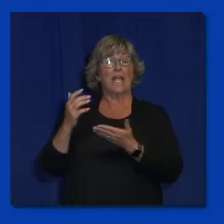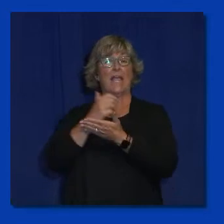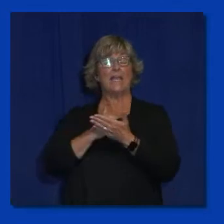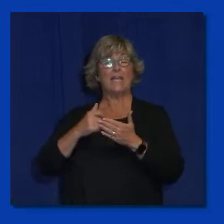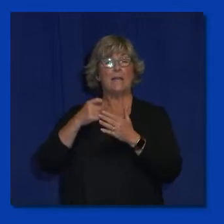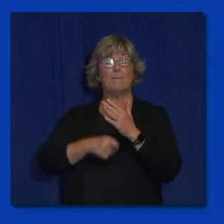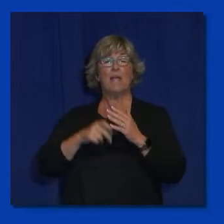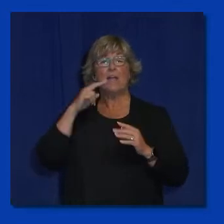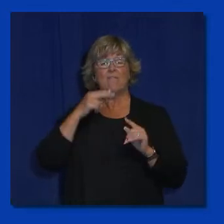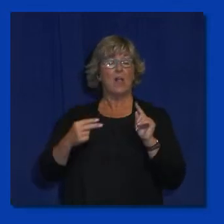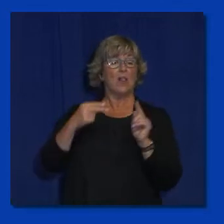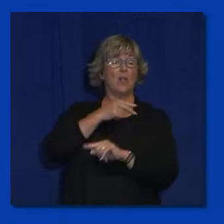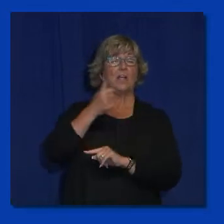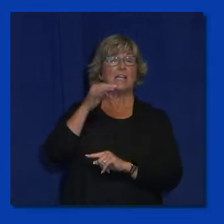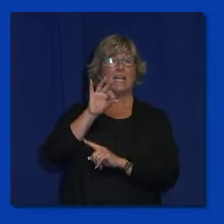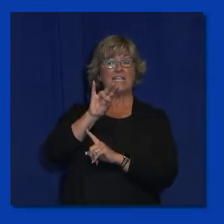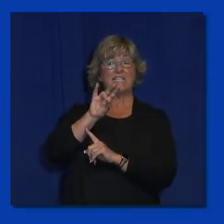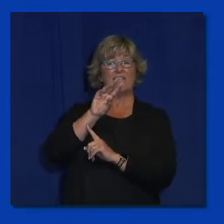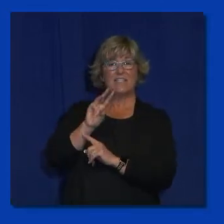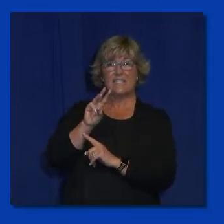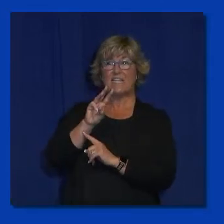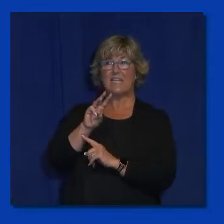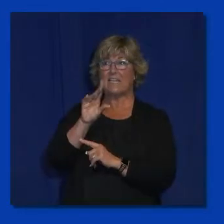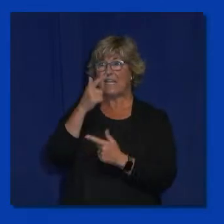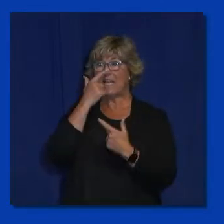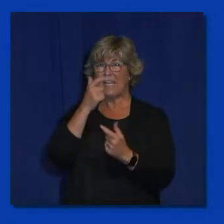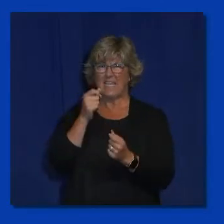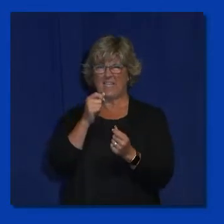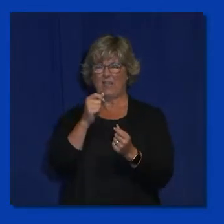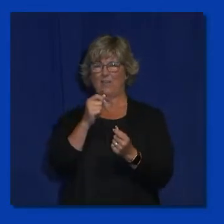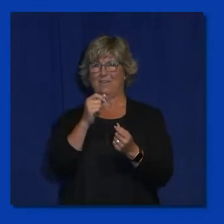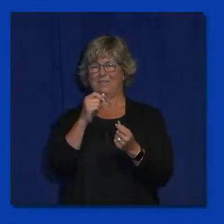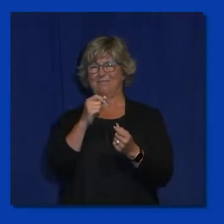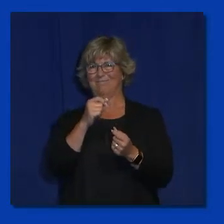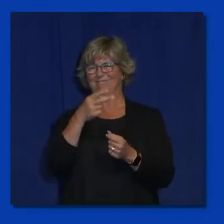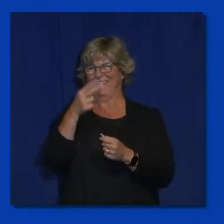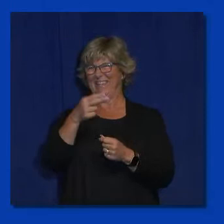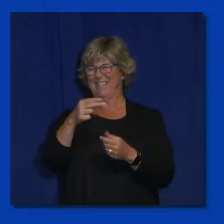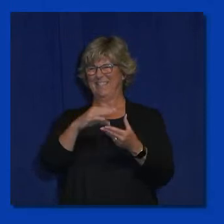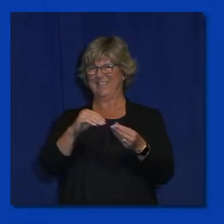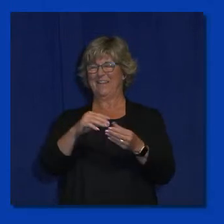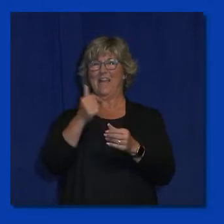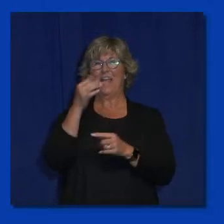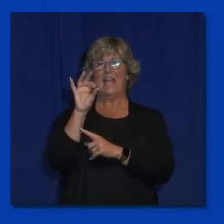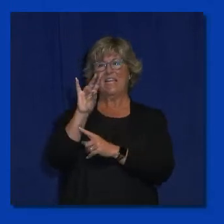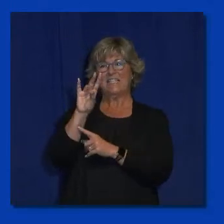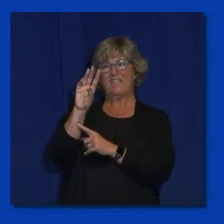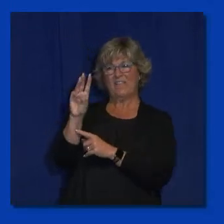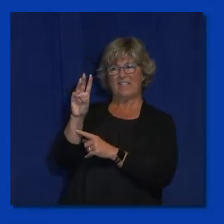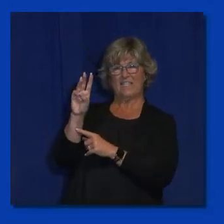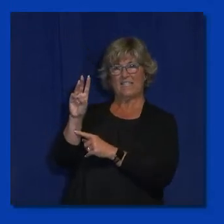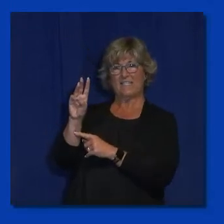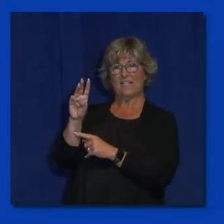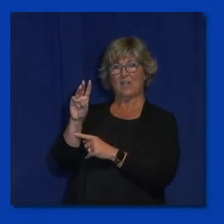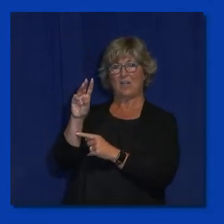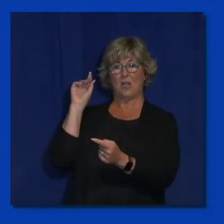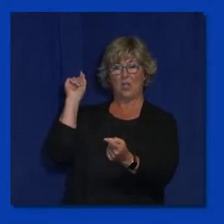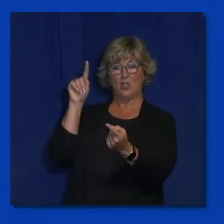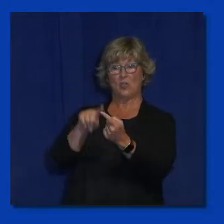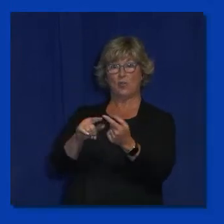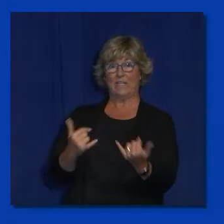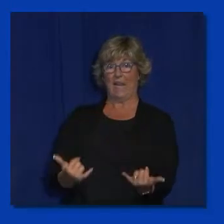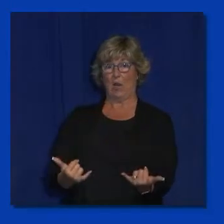back to 1976. It's interesting, a little historic average, 1976 to the